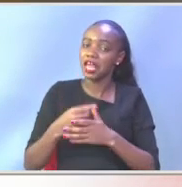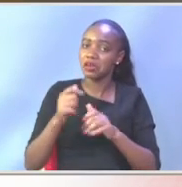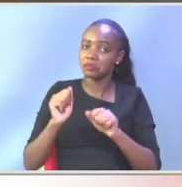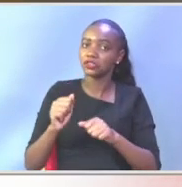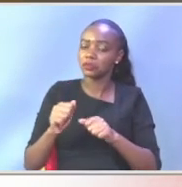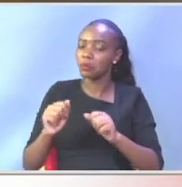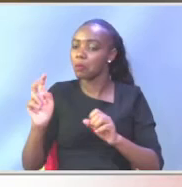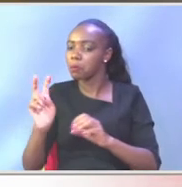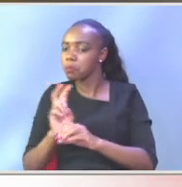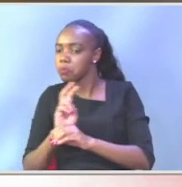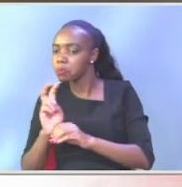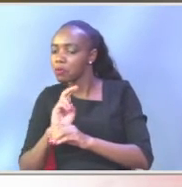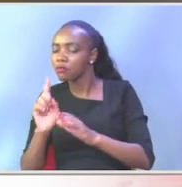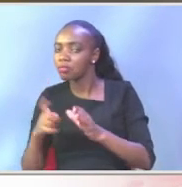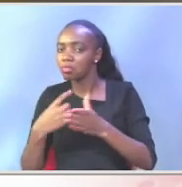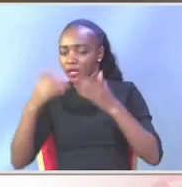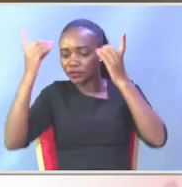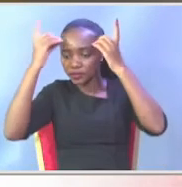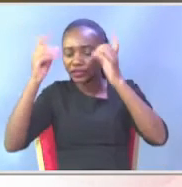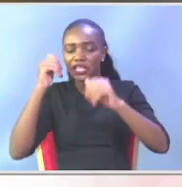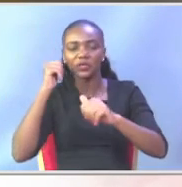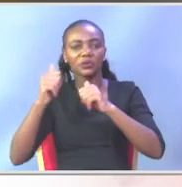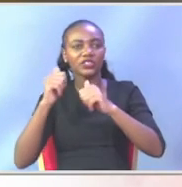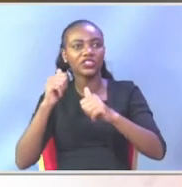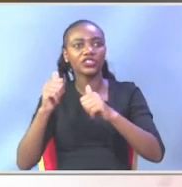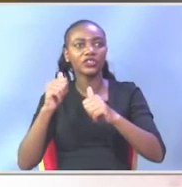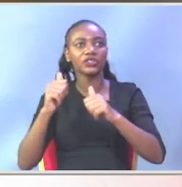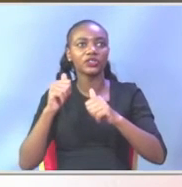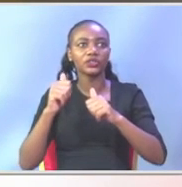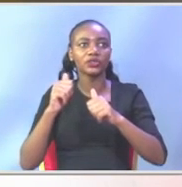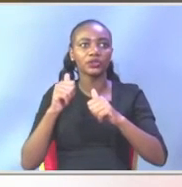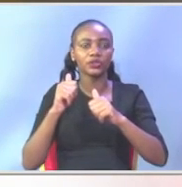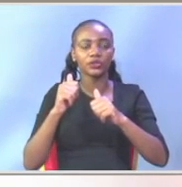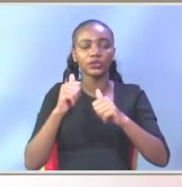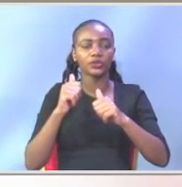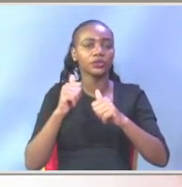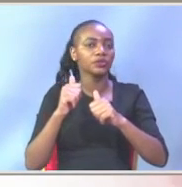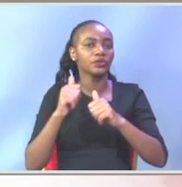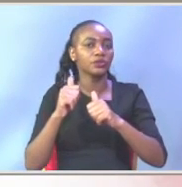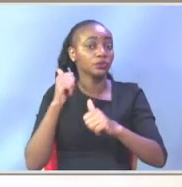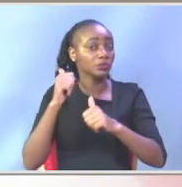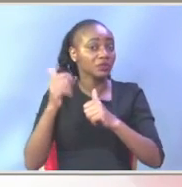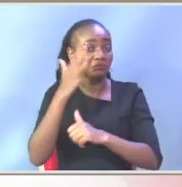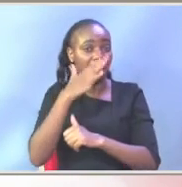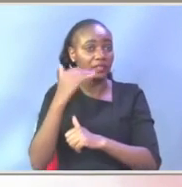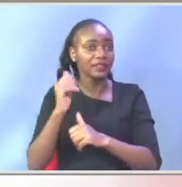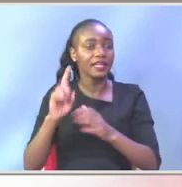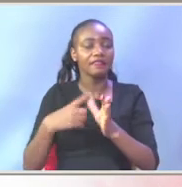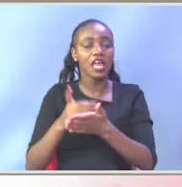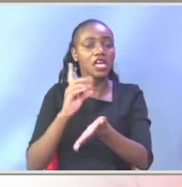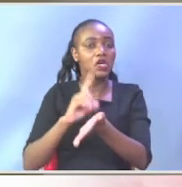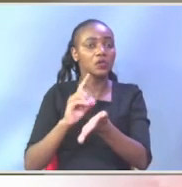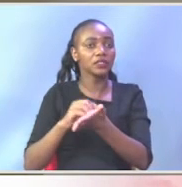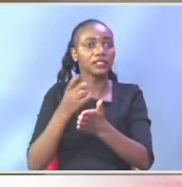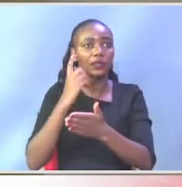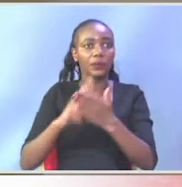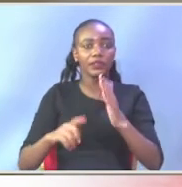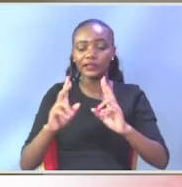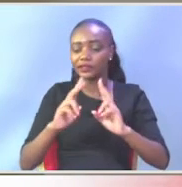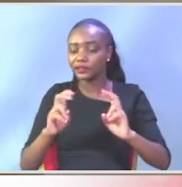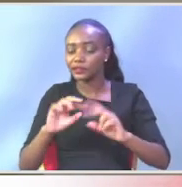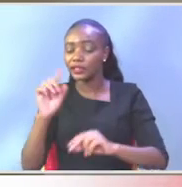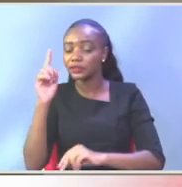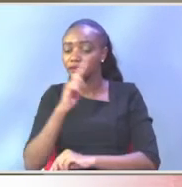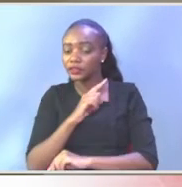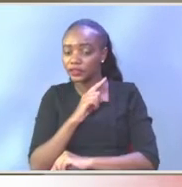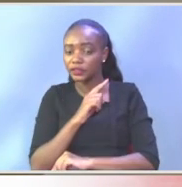then we can decide which type of treatment is suitable for him. Daktari huyu aidha anaongeza kuwa licha utafiti